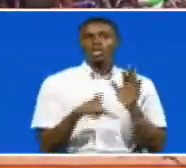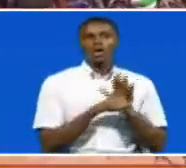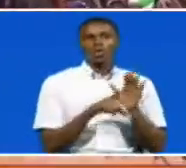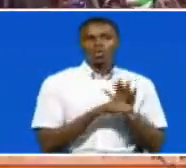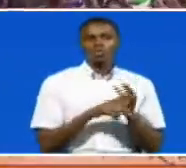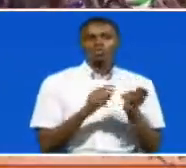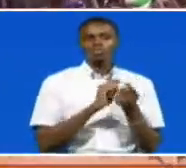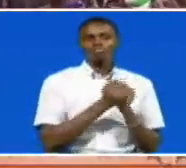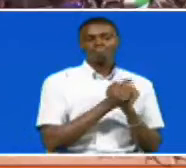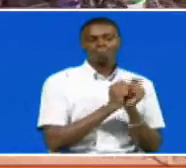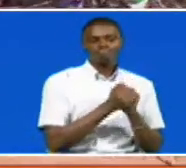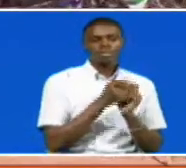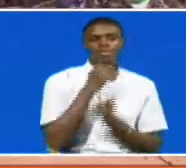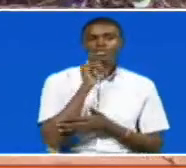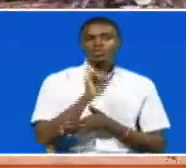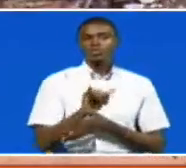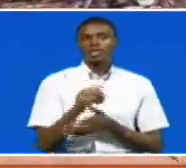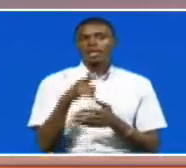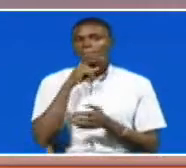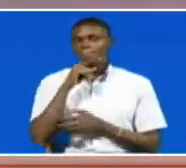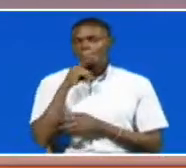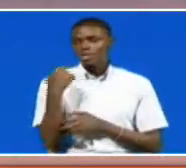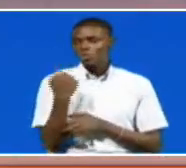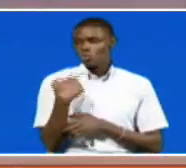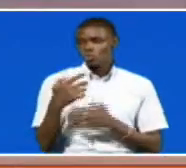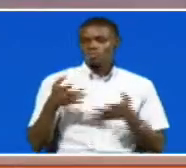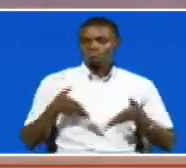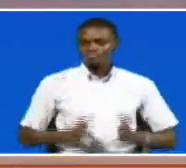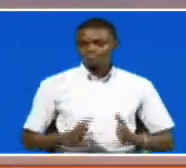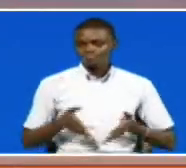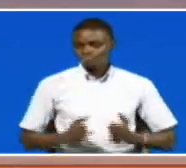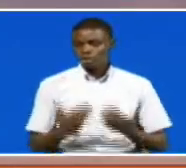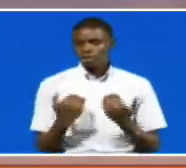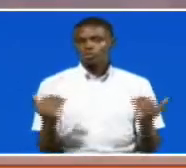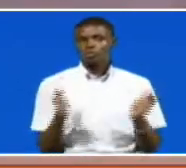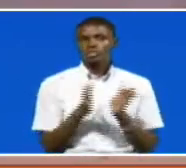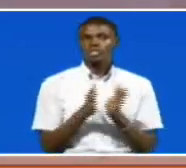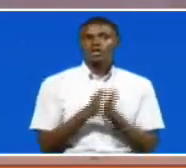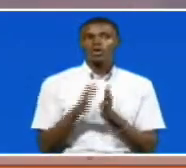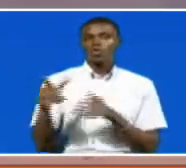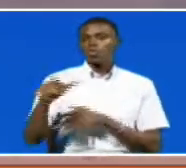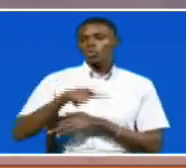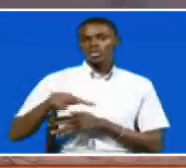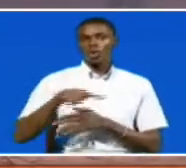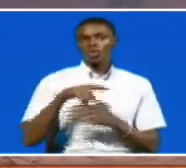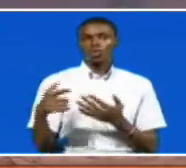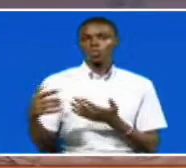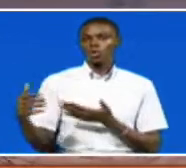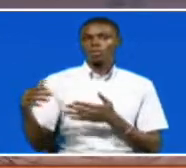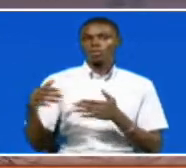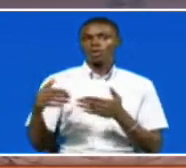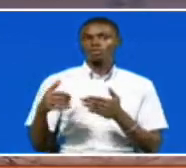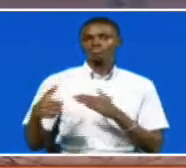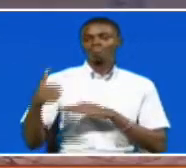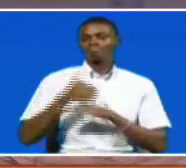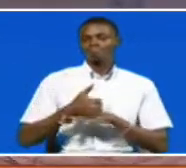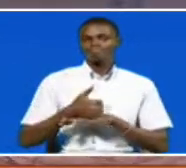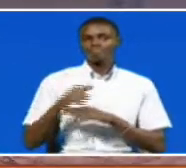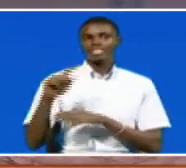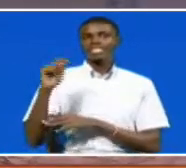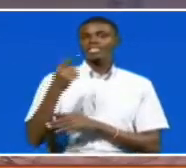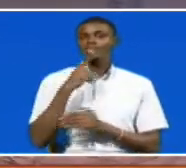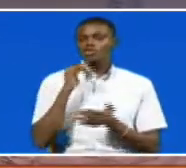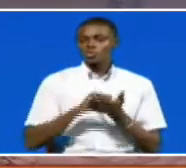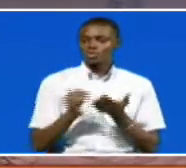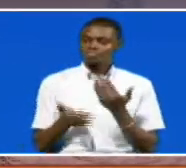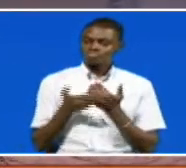be amended so that men who share children with the locals are resettled in Kenya so that they can take care